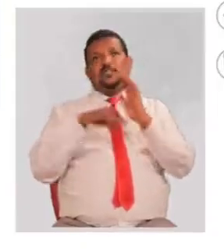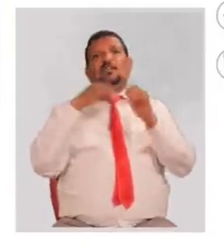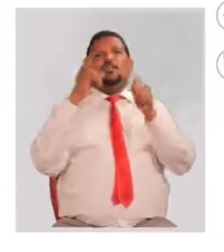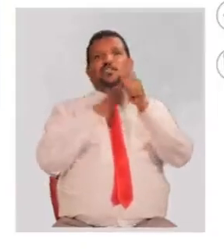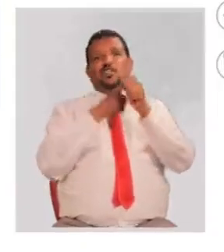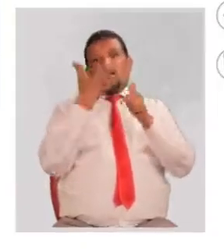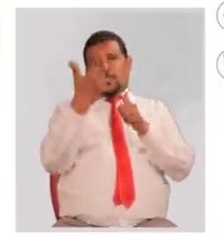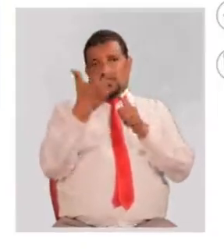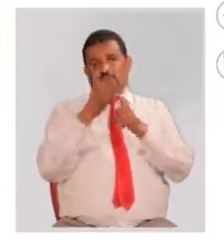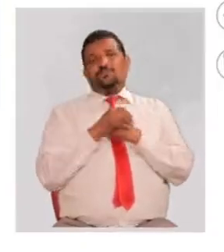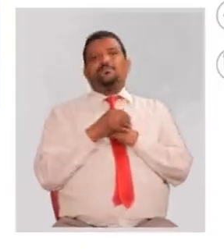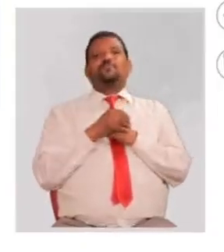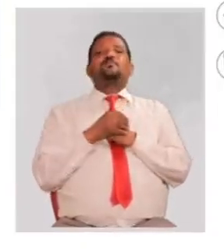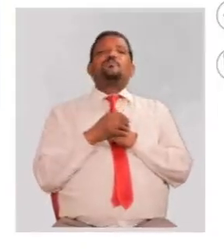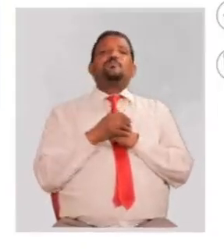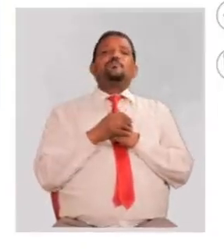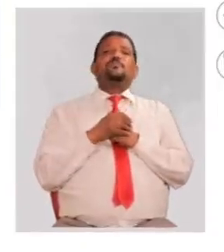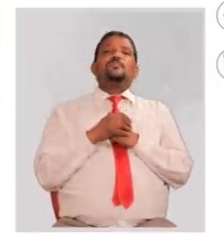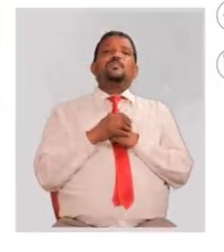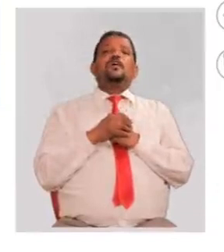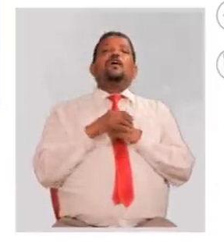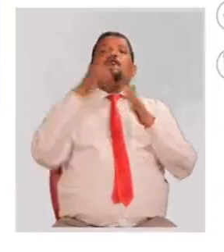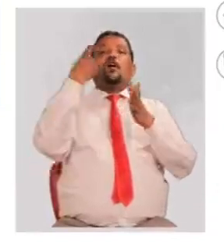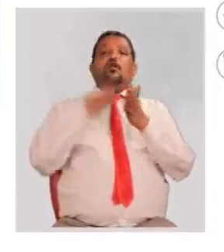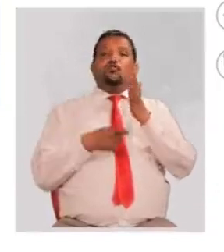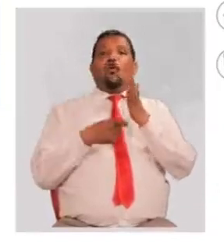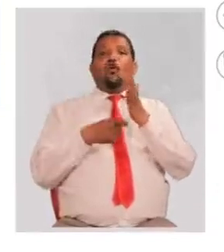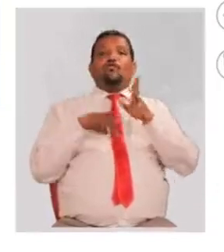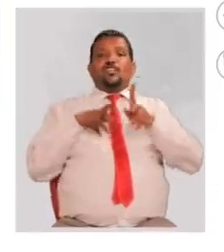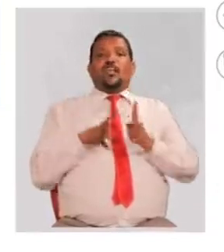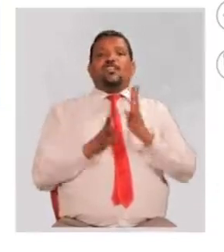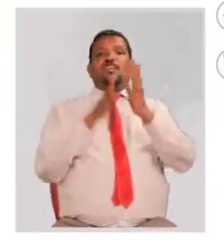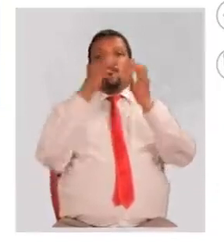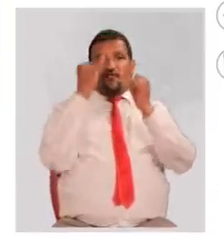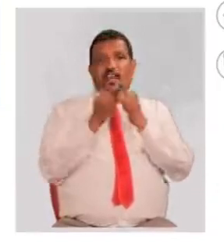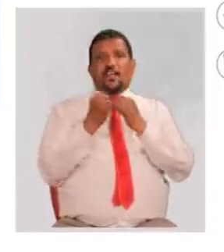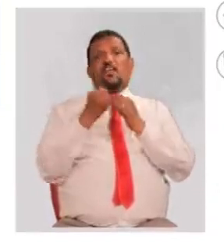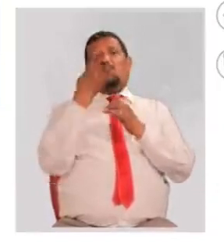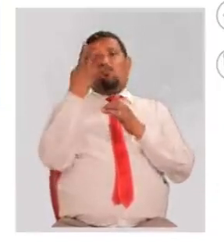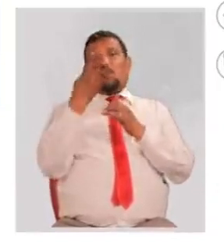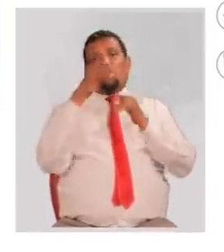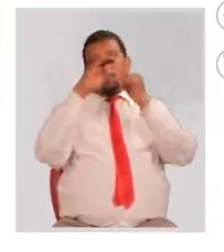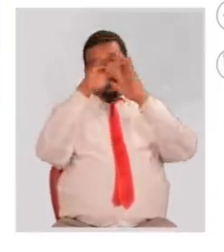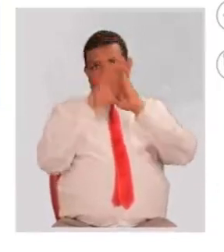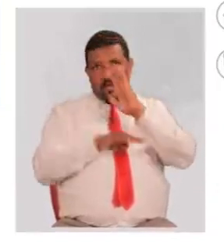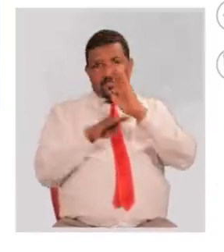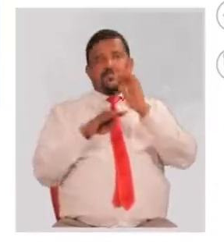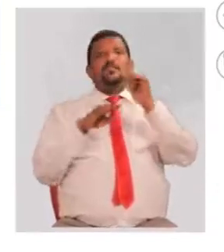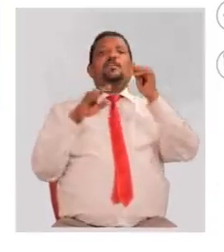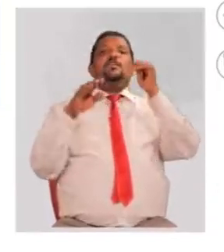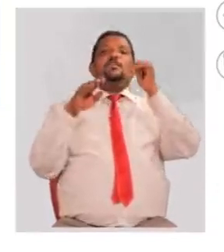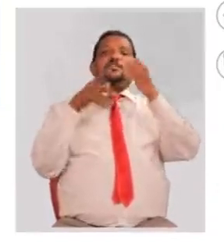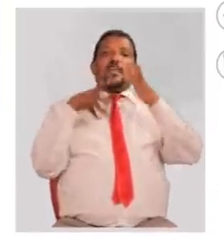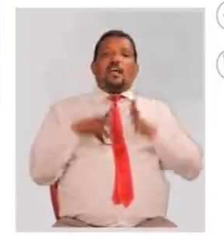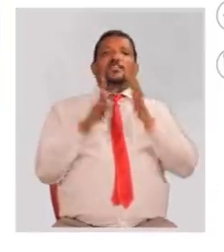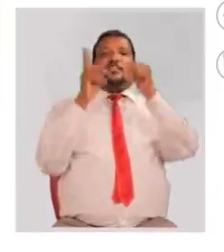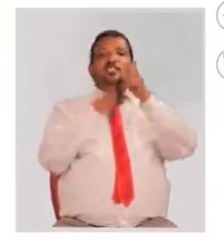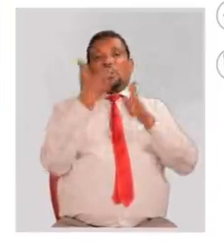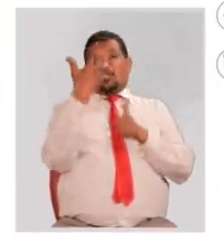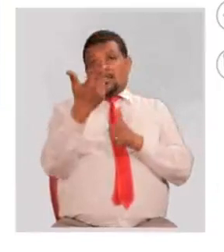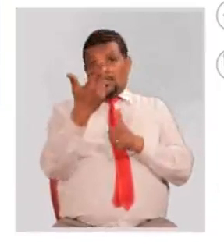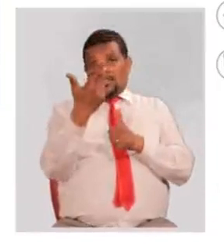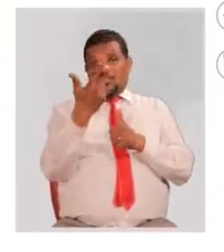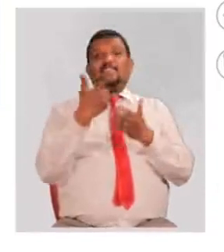is 3, and the value of tractor final is 4 minus tractor initial is 3, and